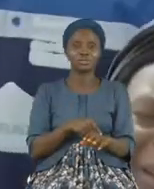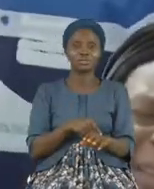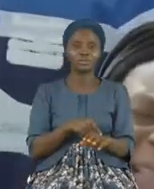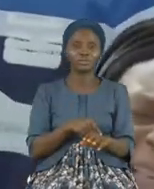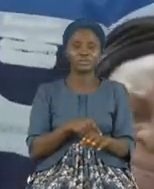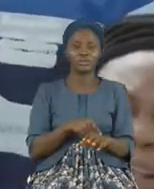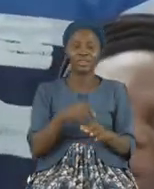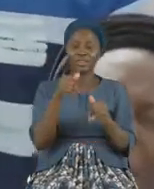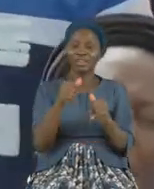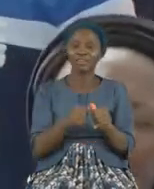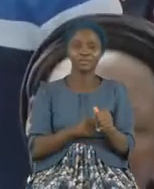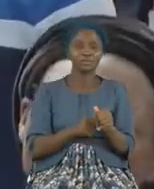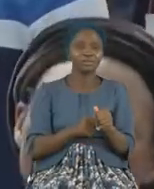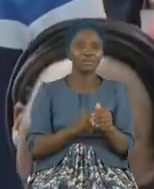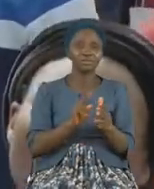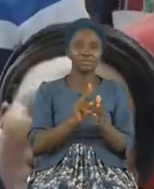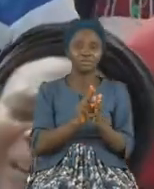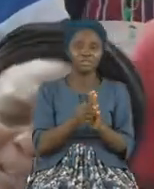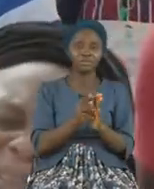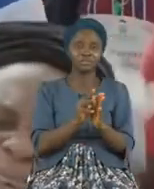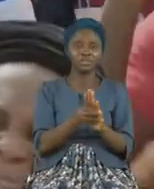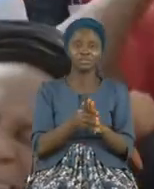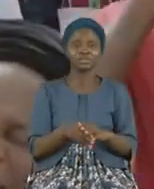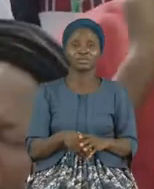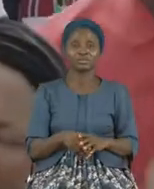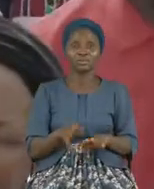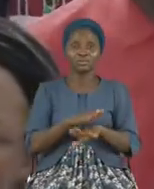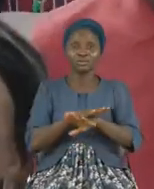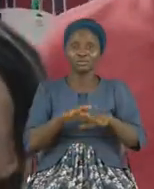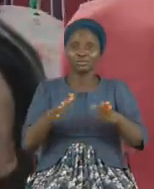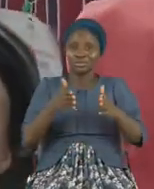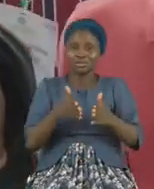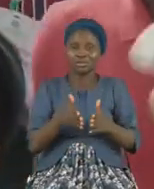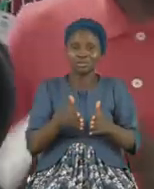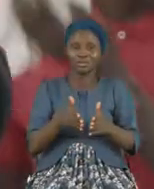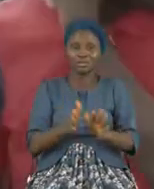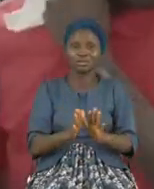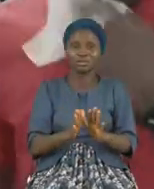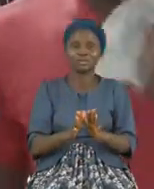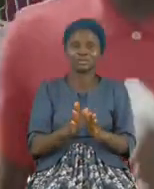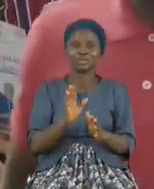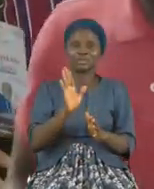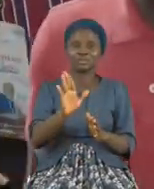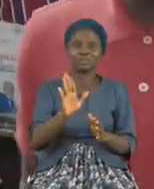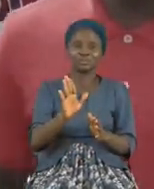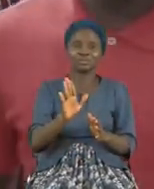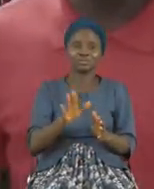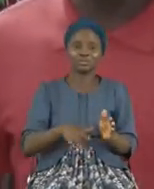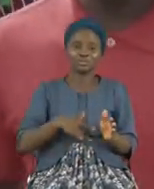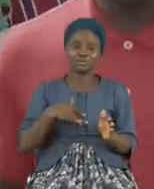every minute, don't let your temper run away from you.